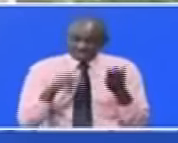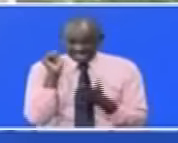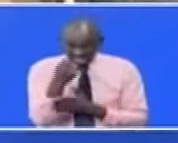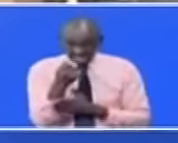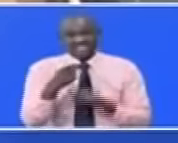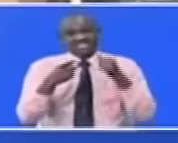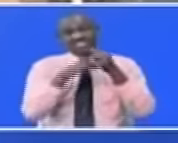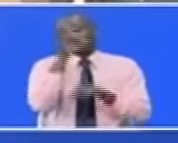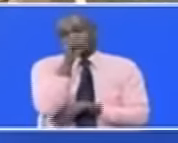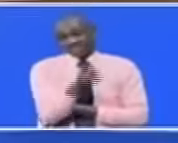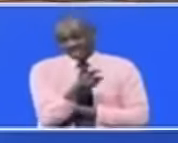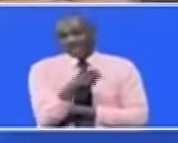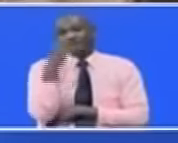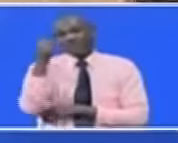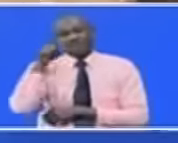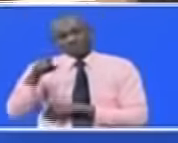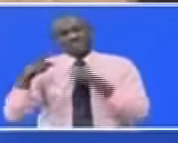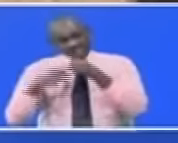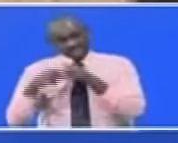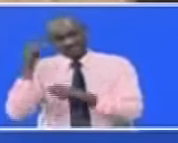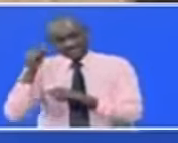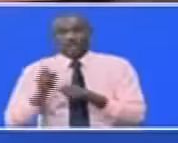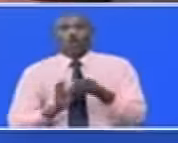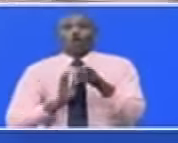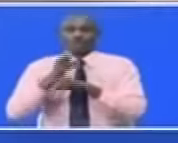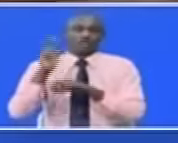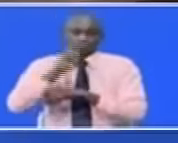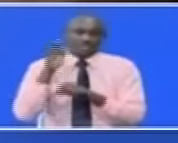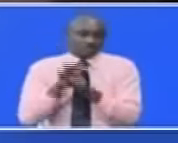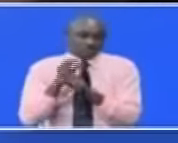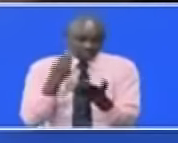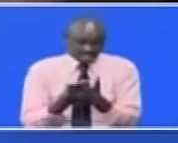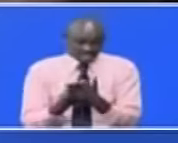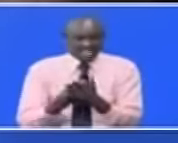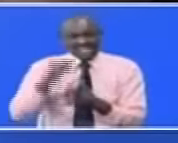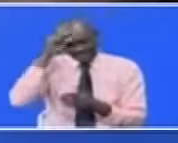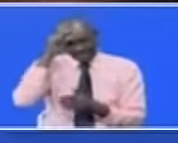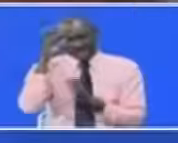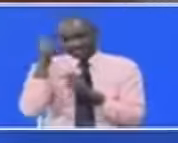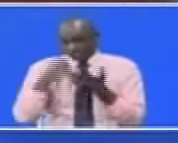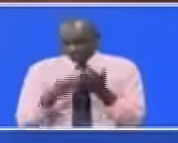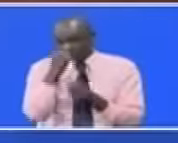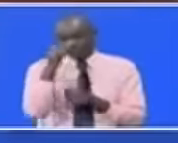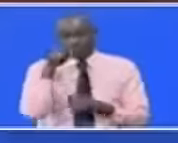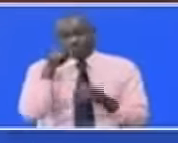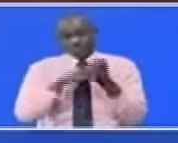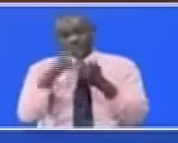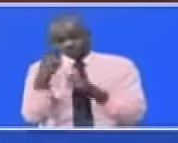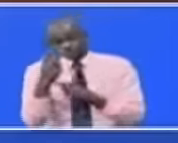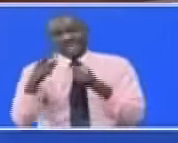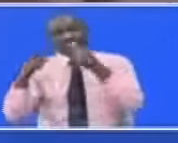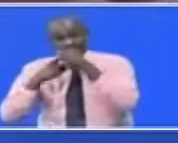from 6% to 5.6% on lower spending. The government expects growth to be between 5.2 and 6%